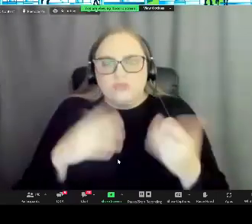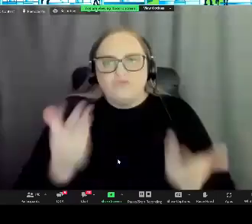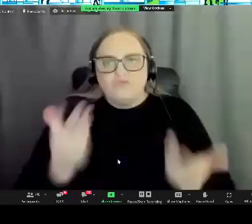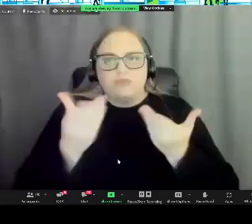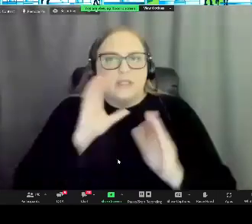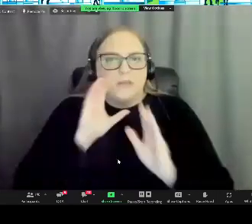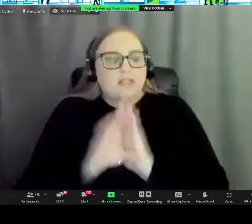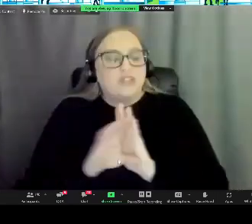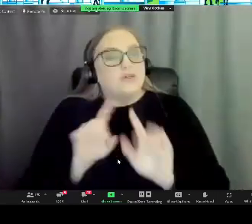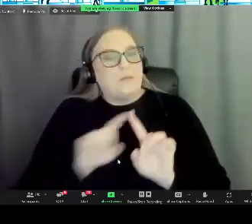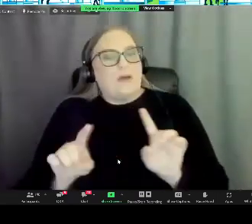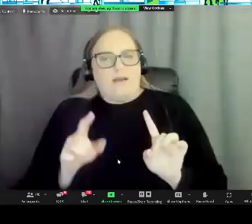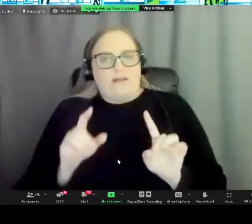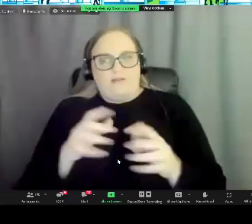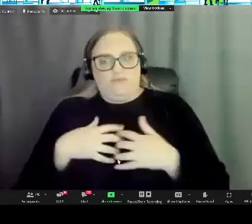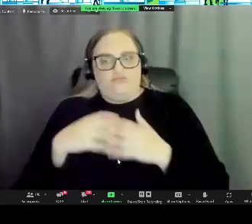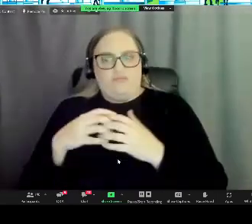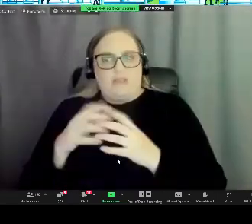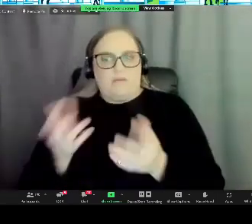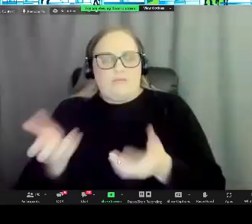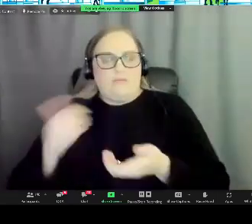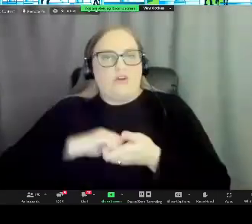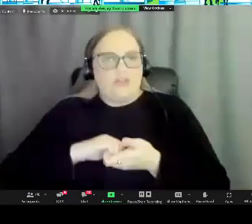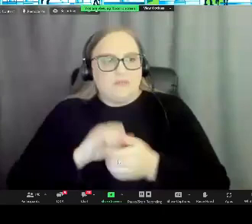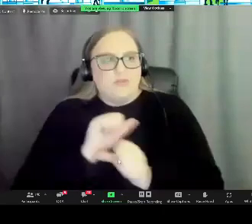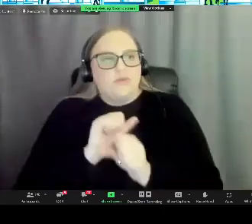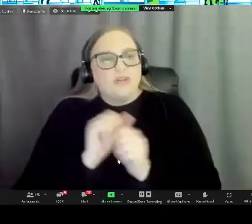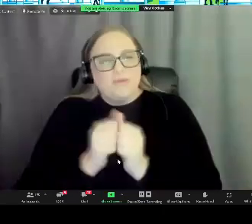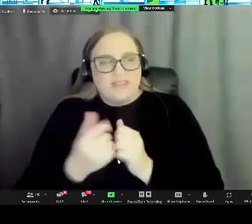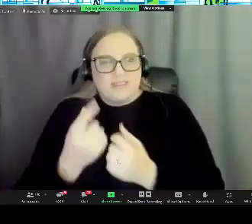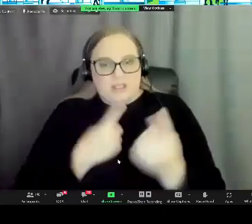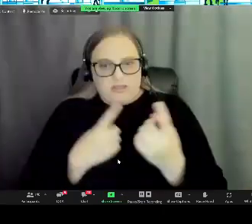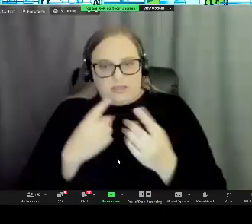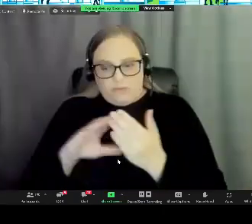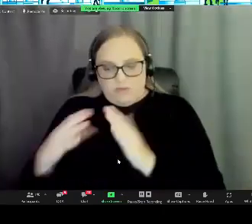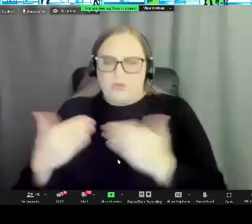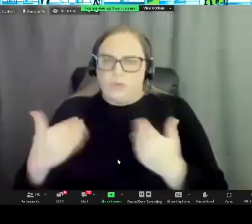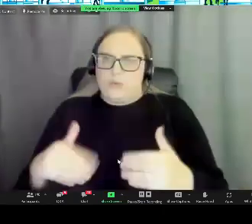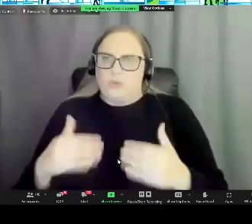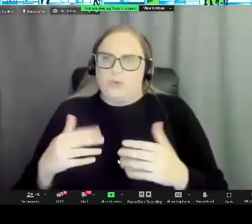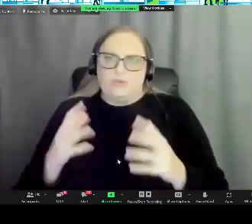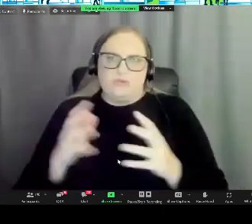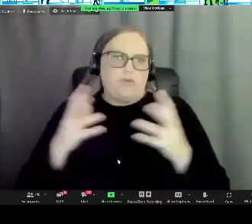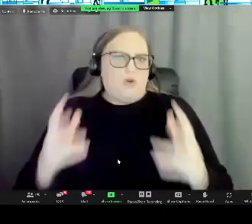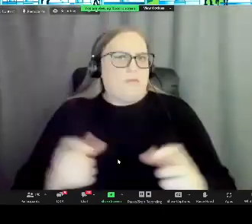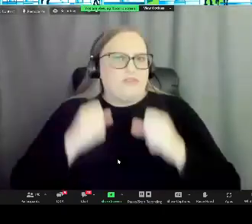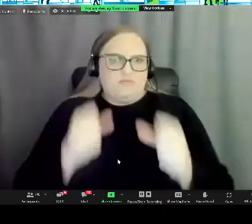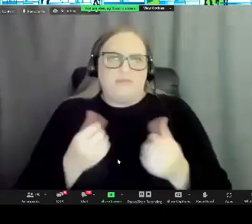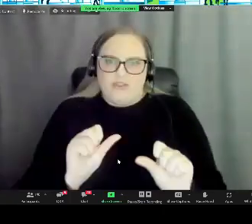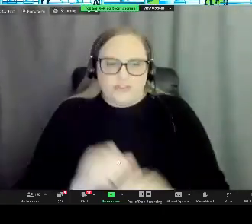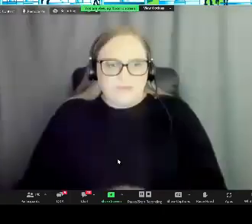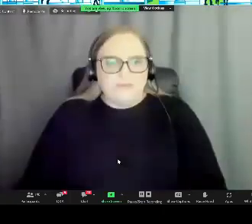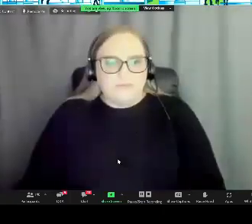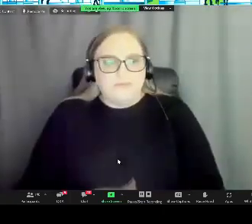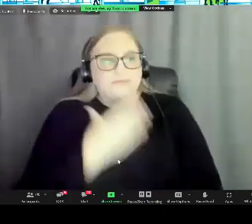building these partnerships to work with communities is the thing that will take the most effort. Thank you, Tom. So